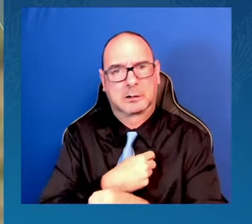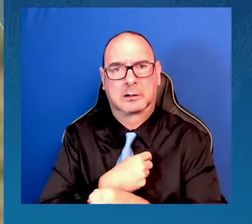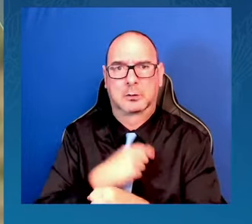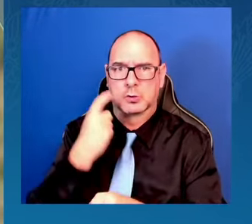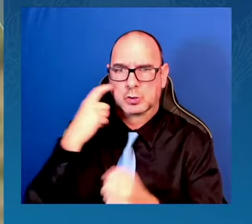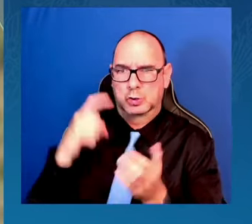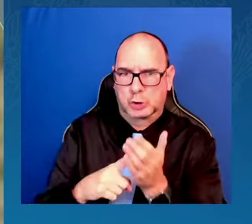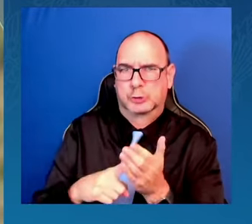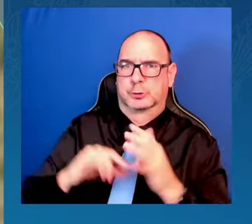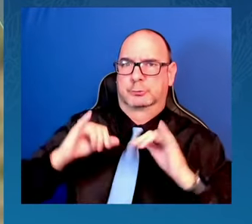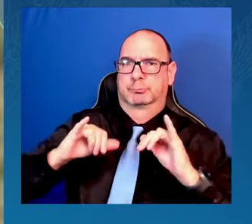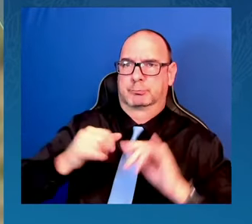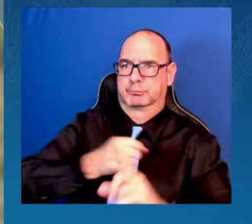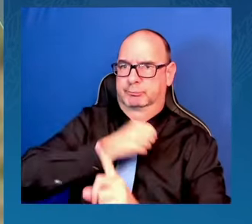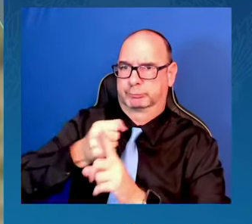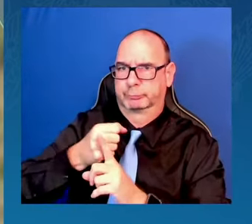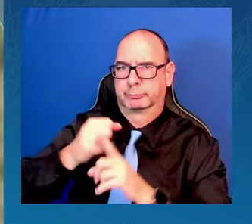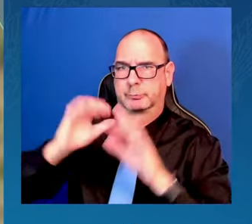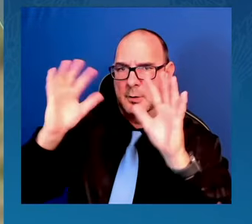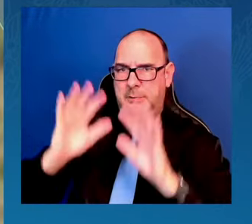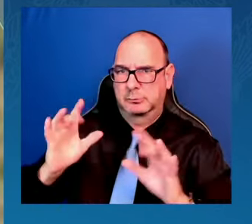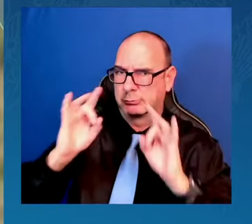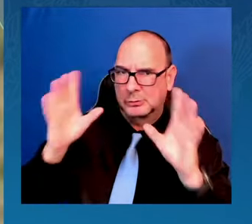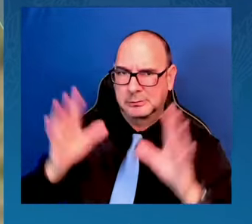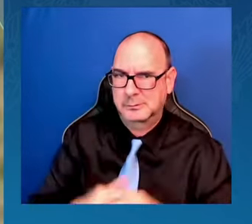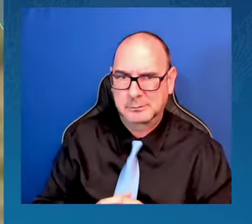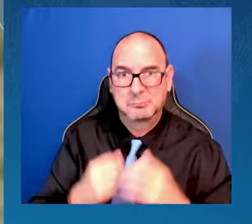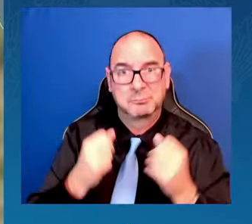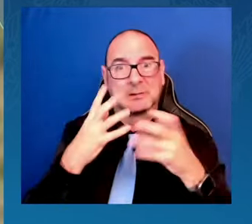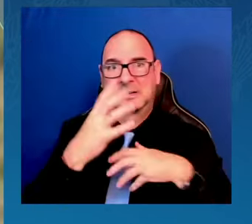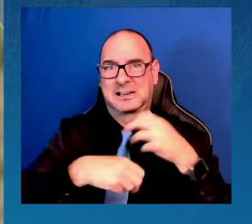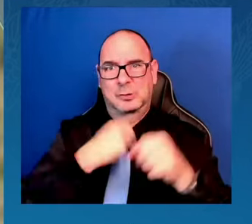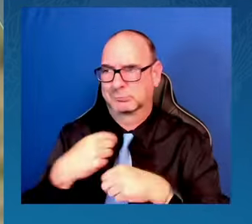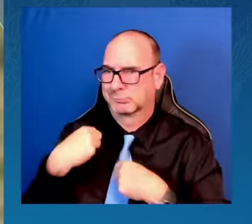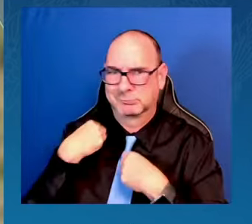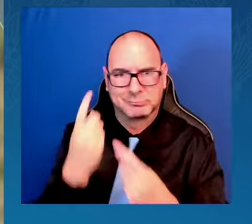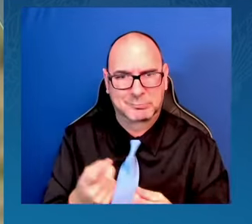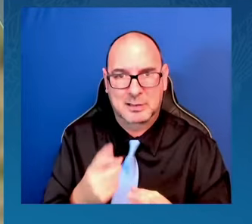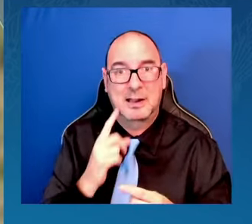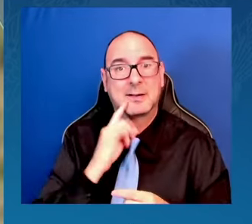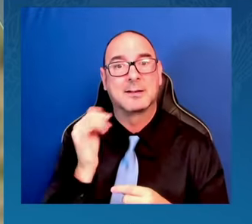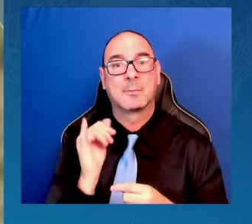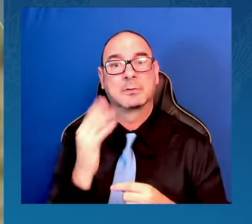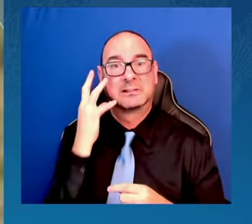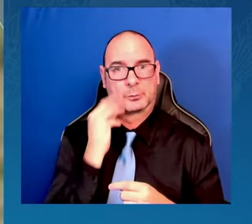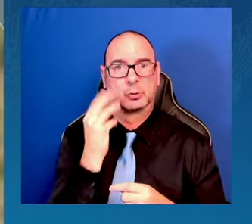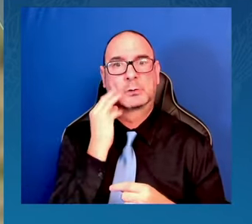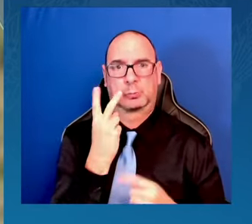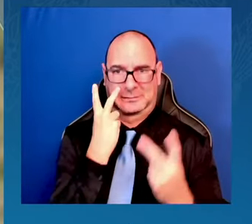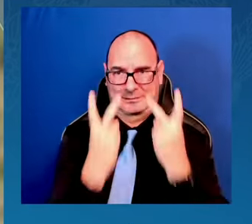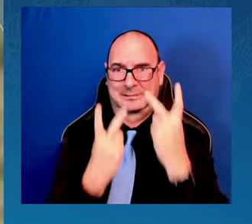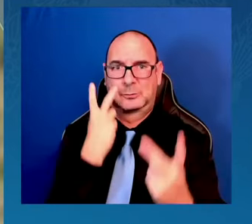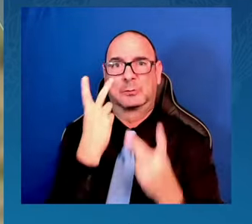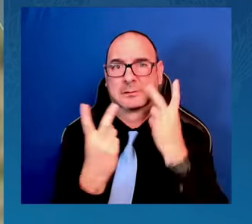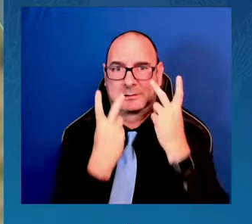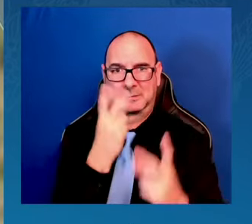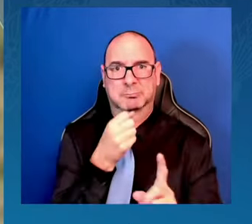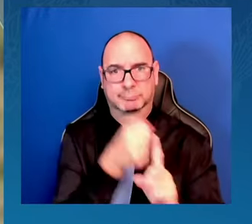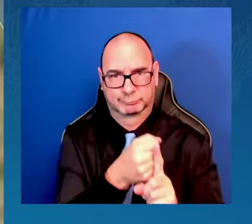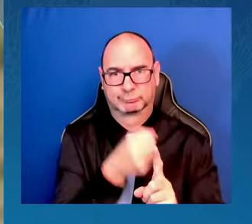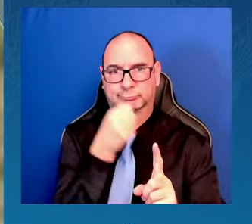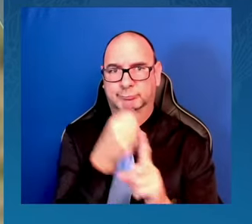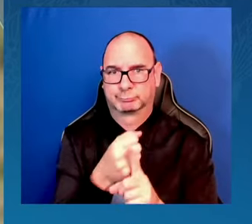crisis. For years, we have also experienced the impact of the climate